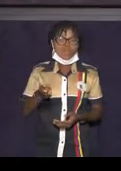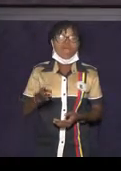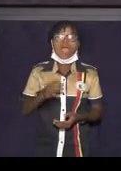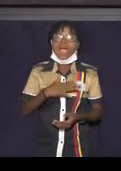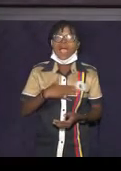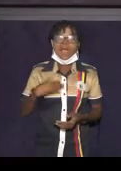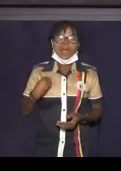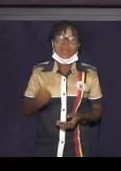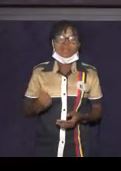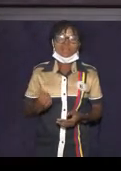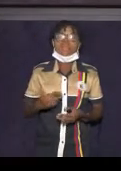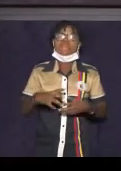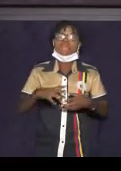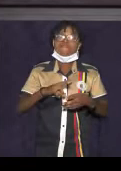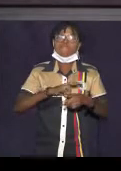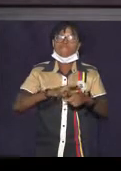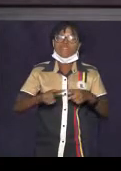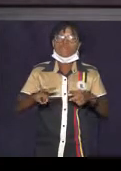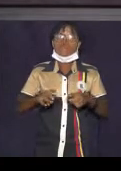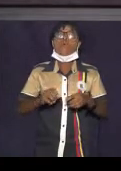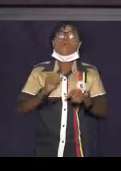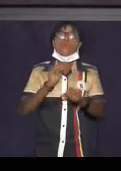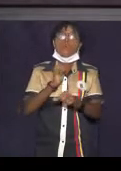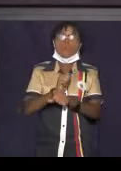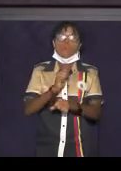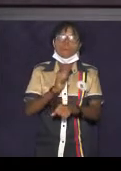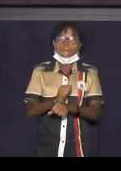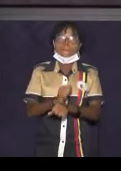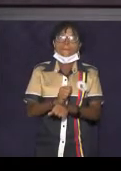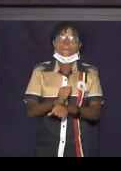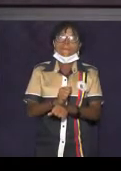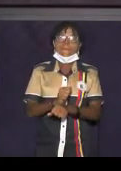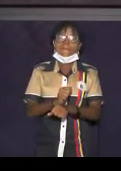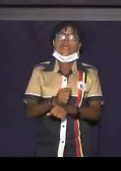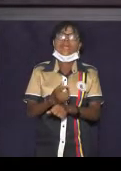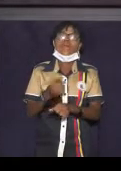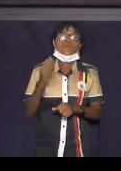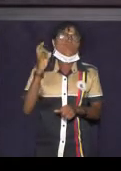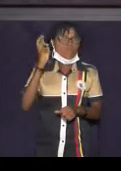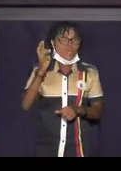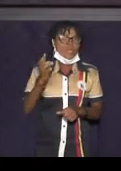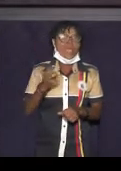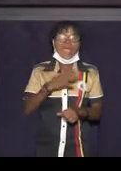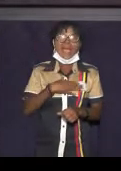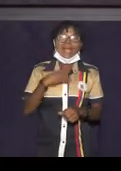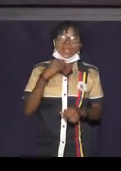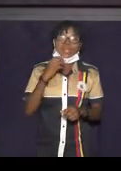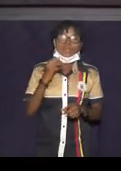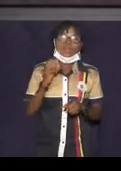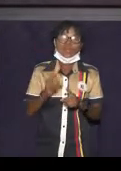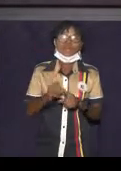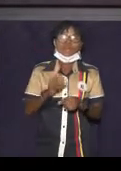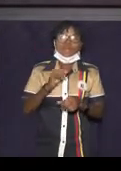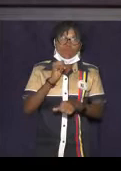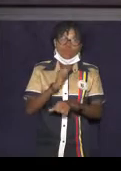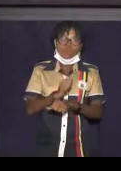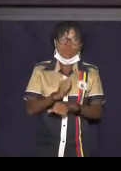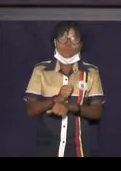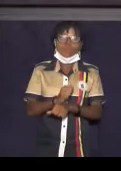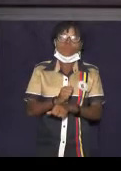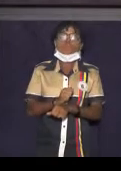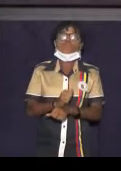go and the verb work. Will and the verb work expressed in the simple present